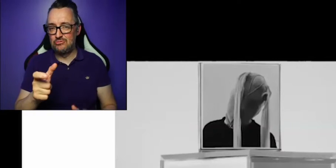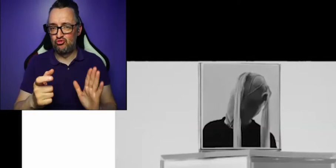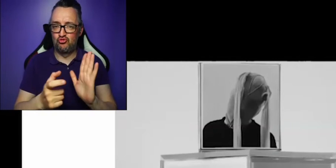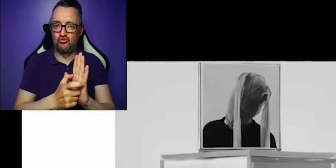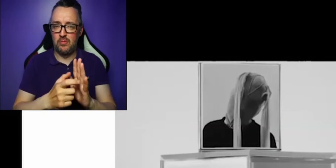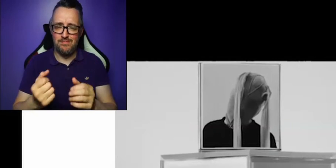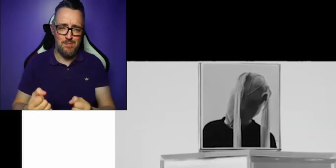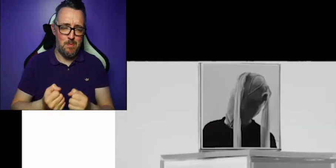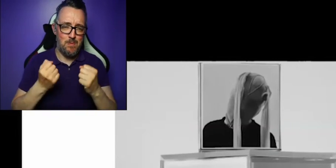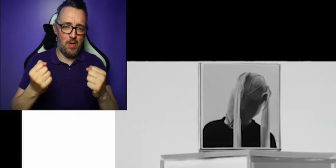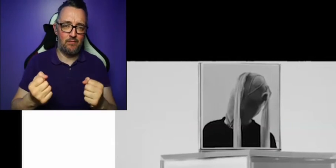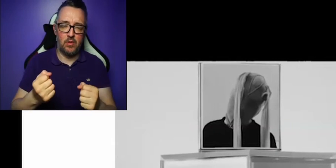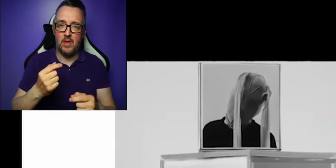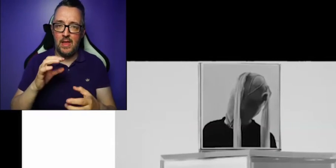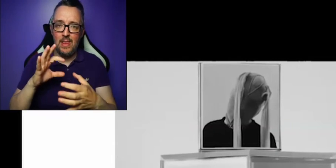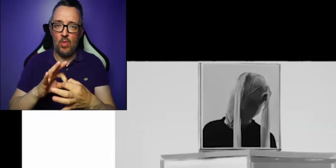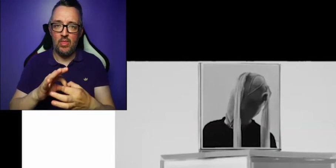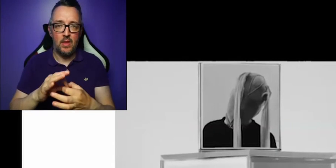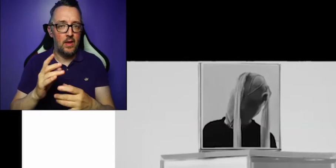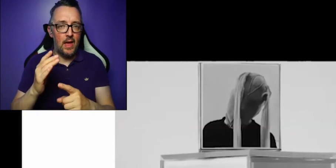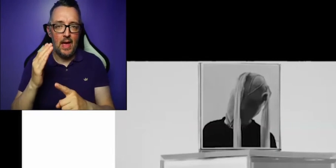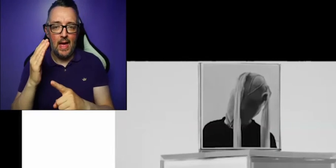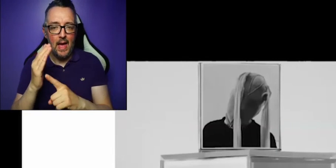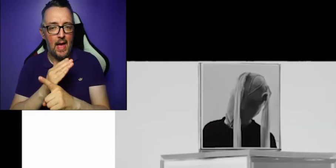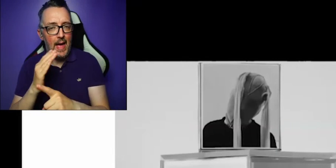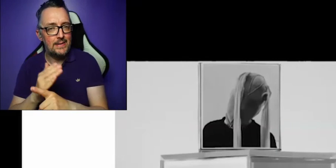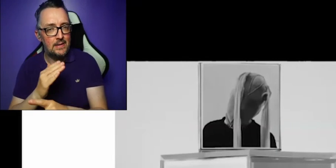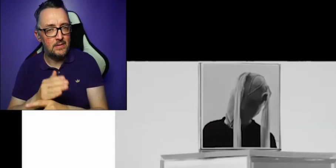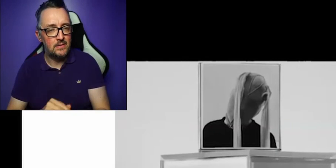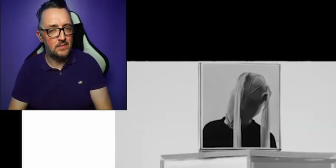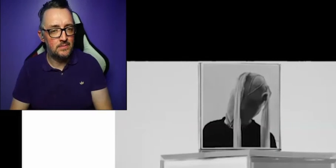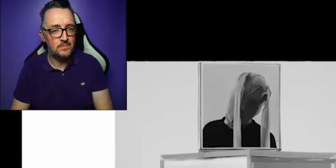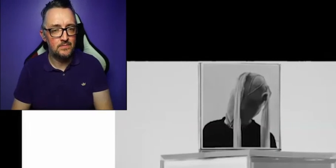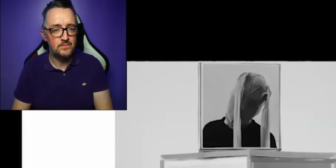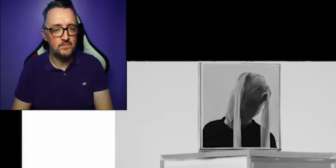with it around kind of hiding as well.